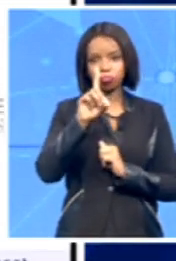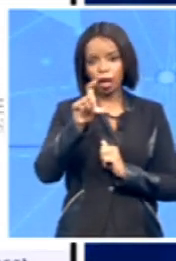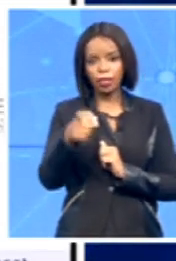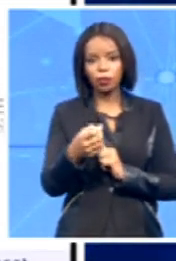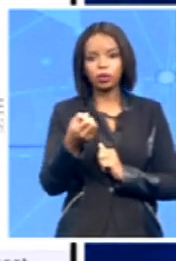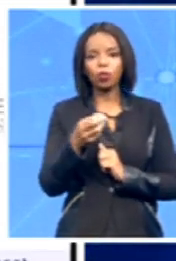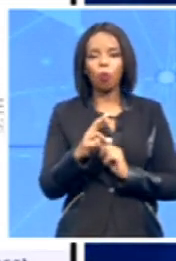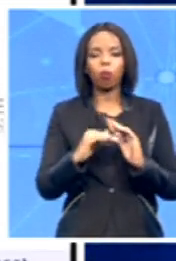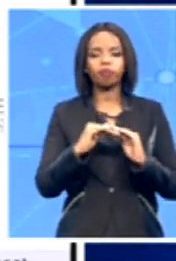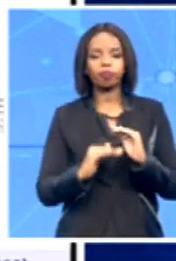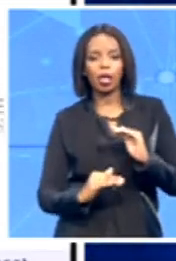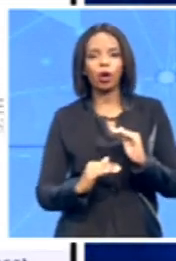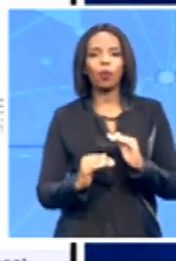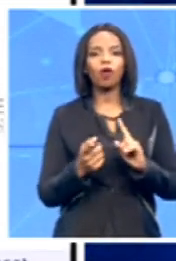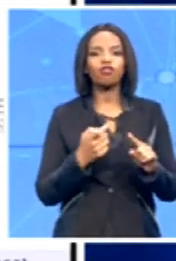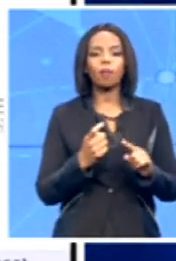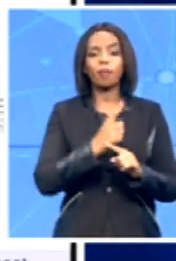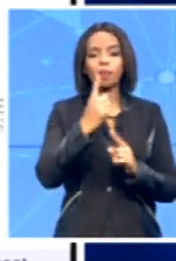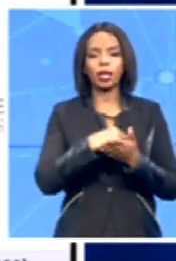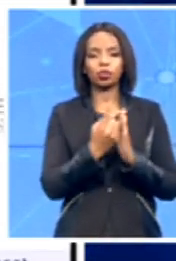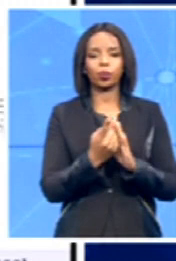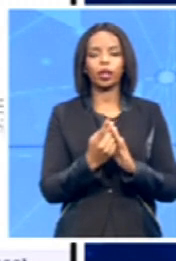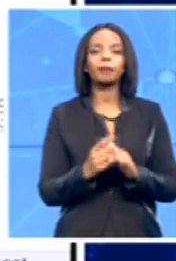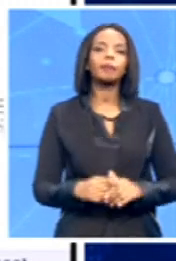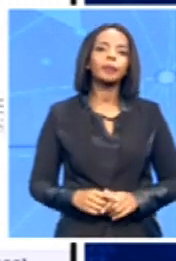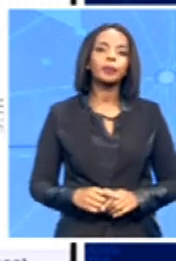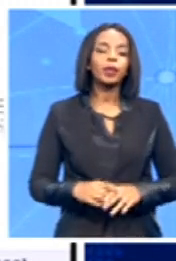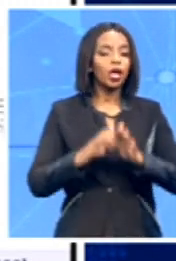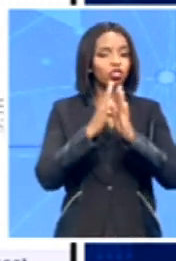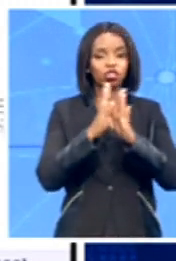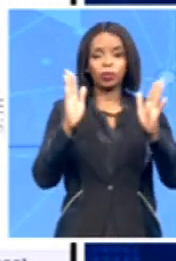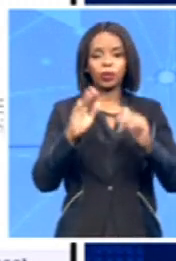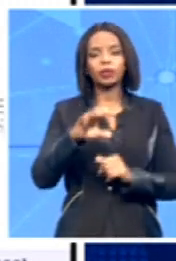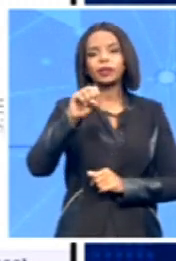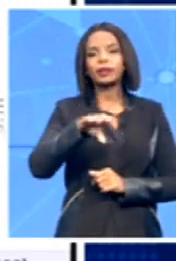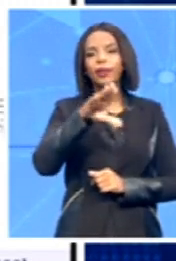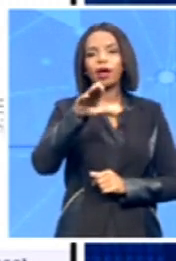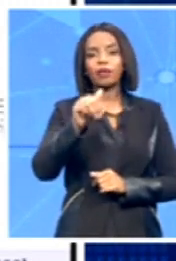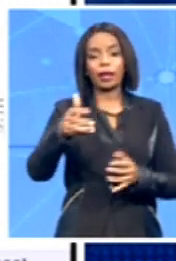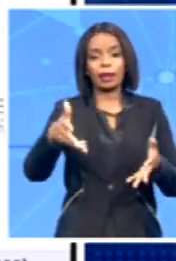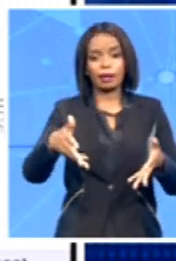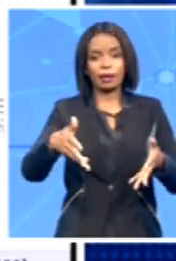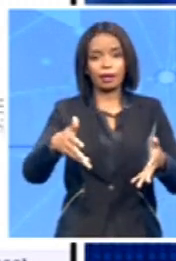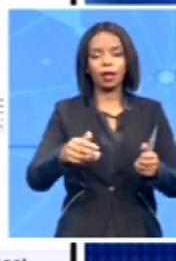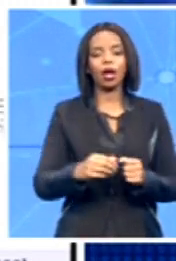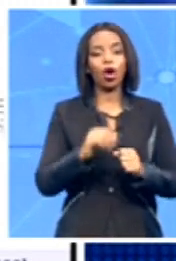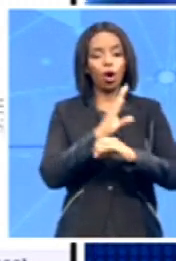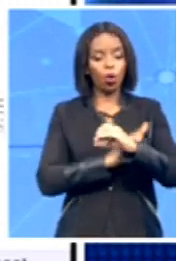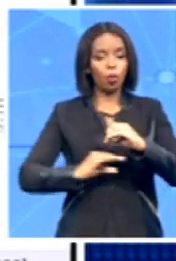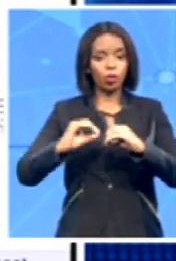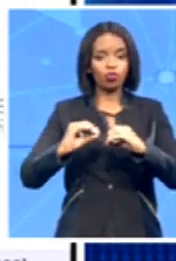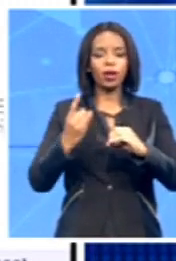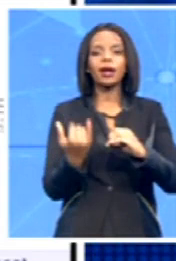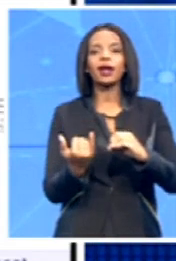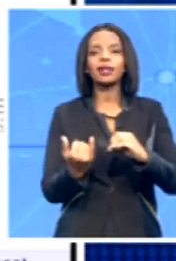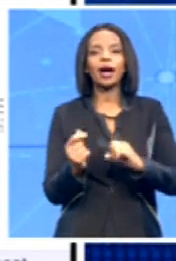Omicron generally in South Africa, Omicron is now been virtually